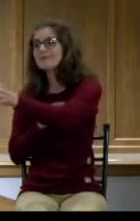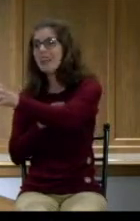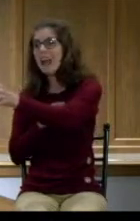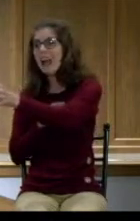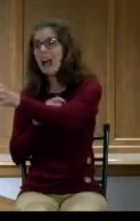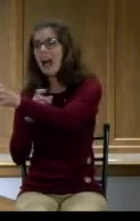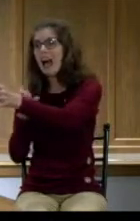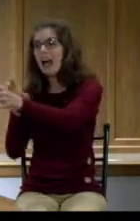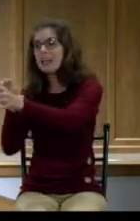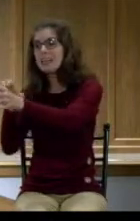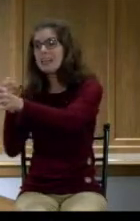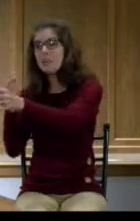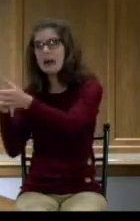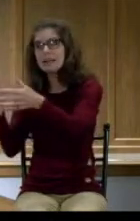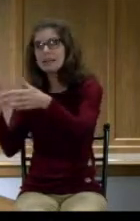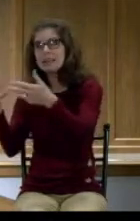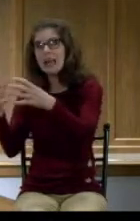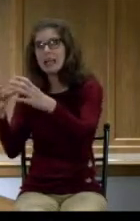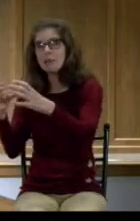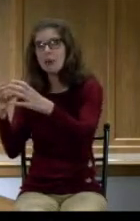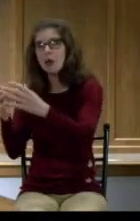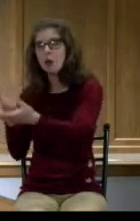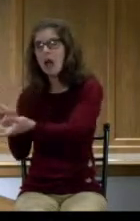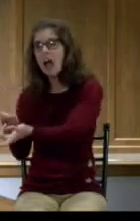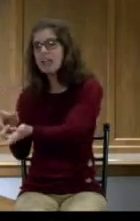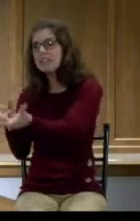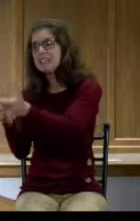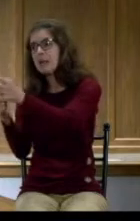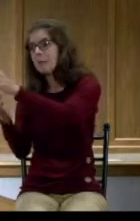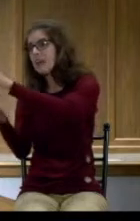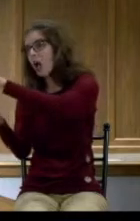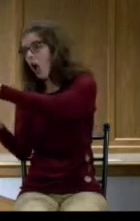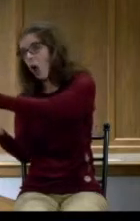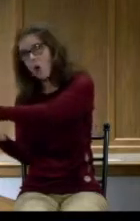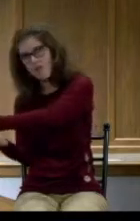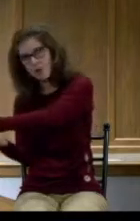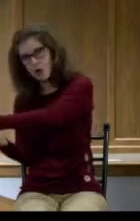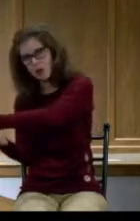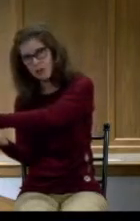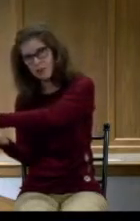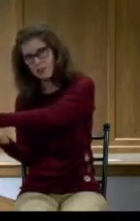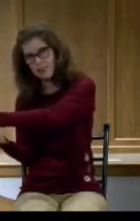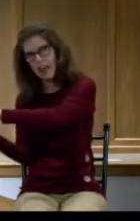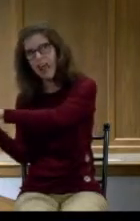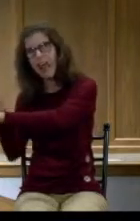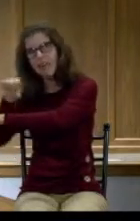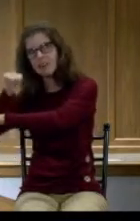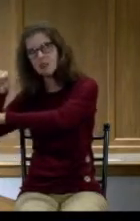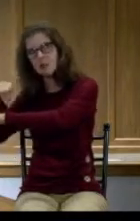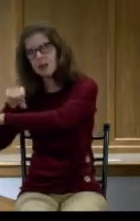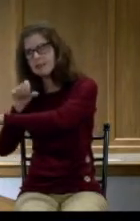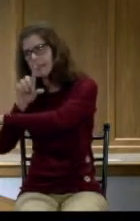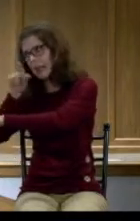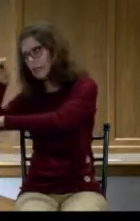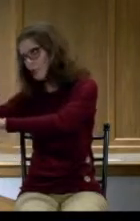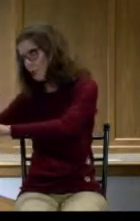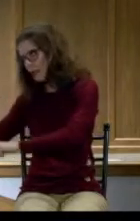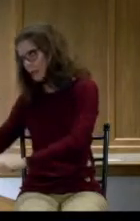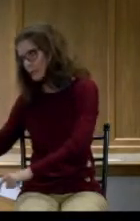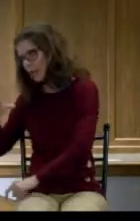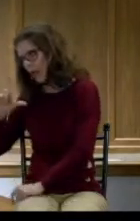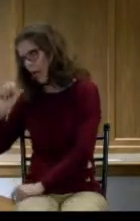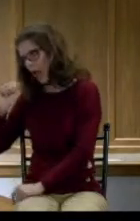And I knock over my salad bowl, dressing included, right into the lap of